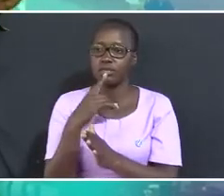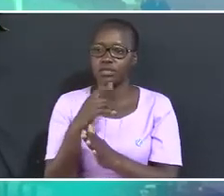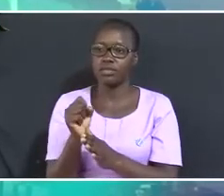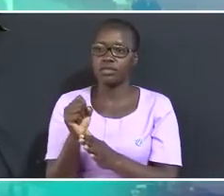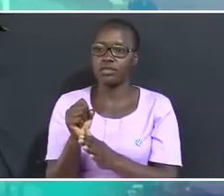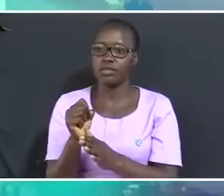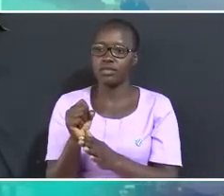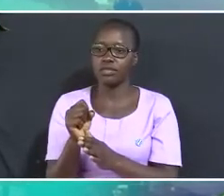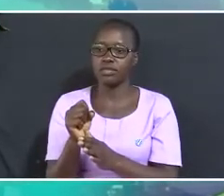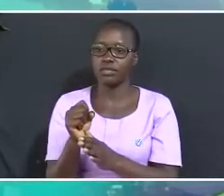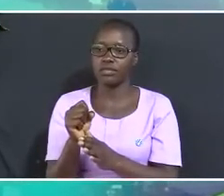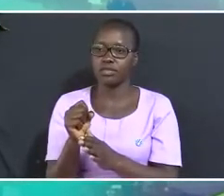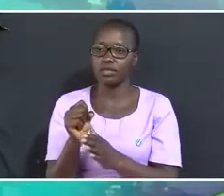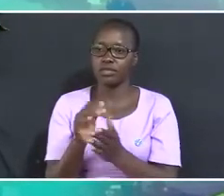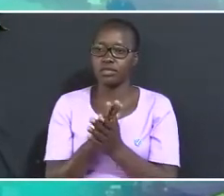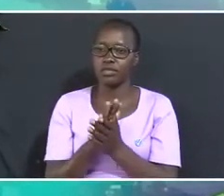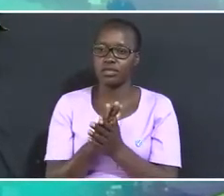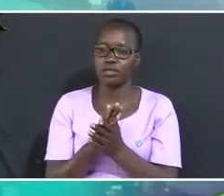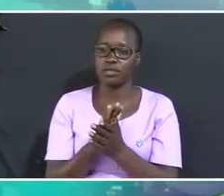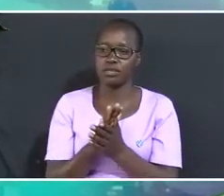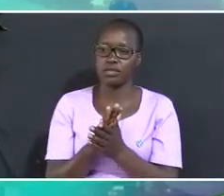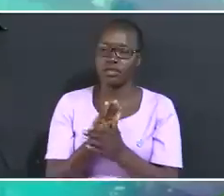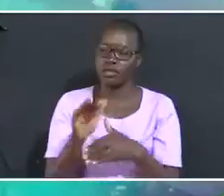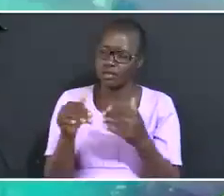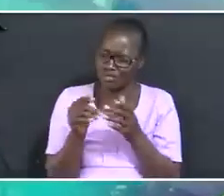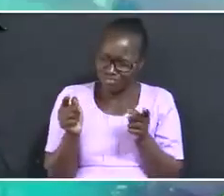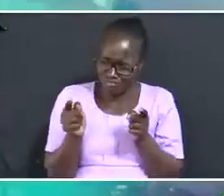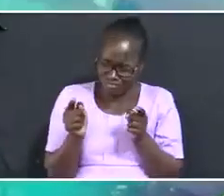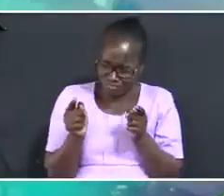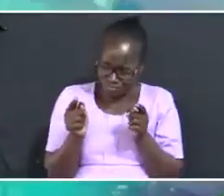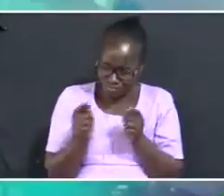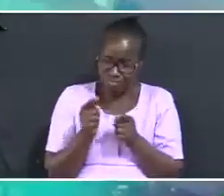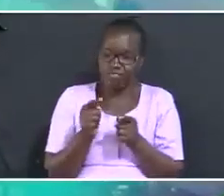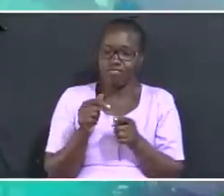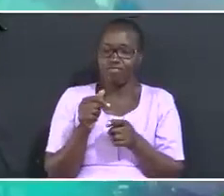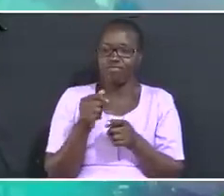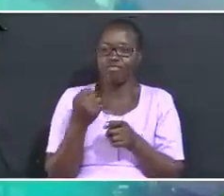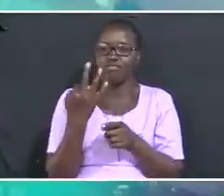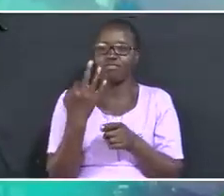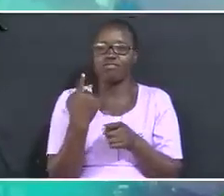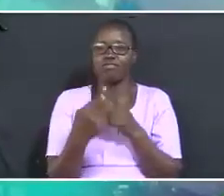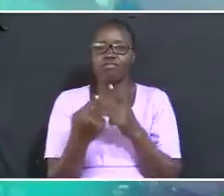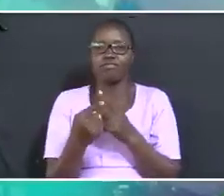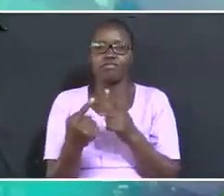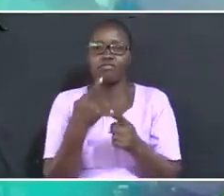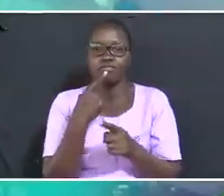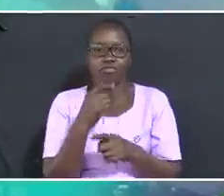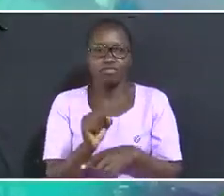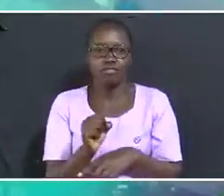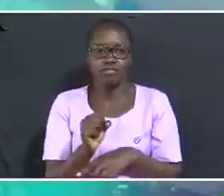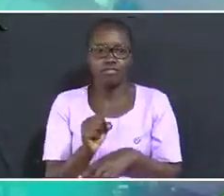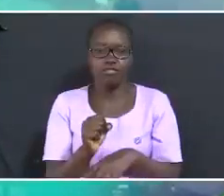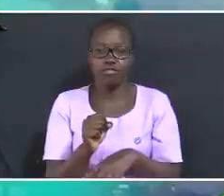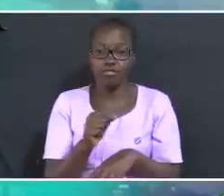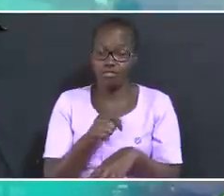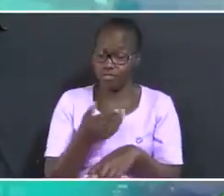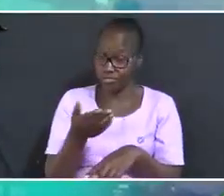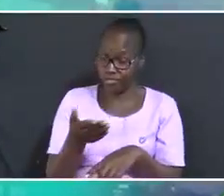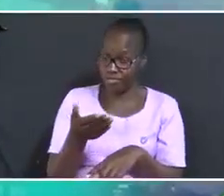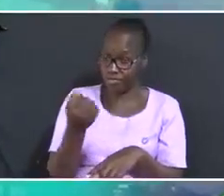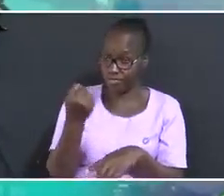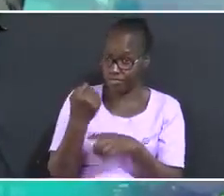still a quinquennium. Only that it will be squeezed in 3 years. So during this